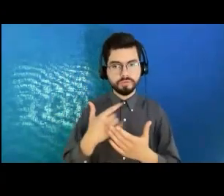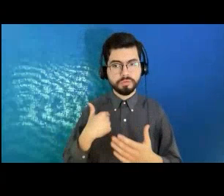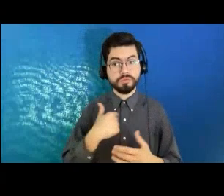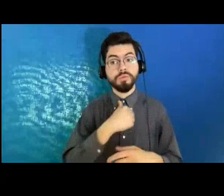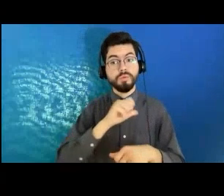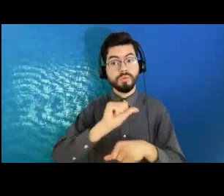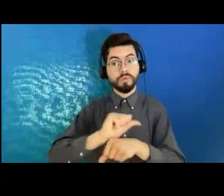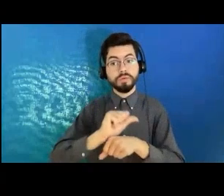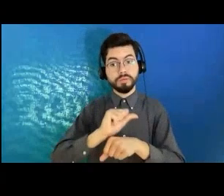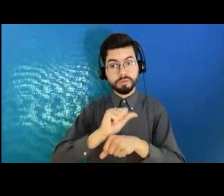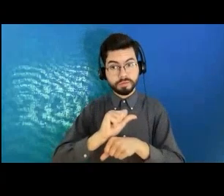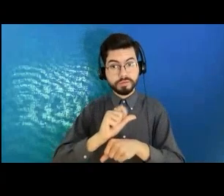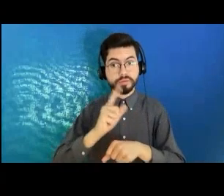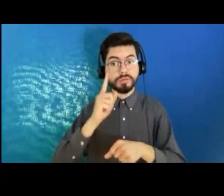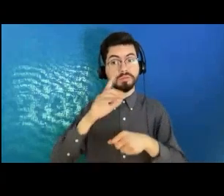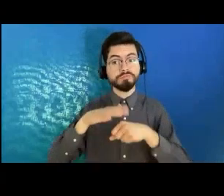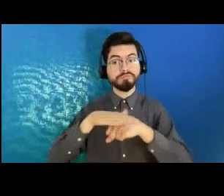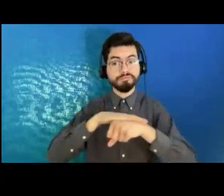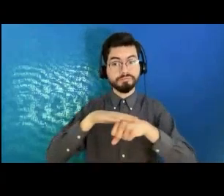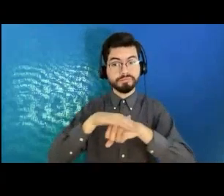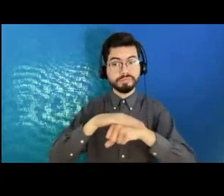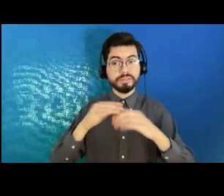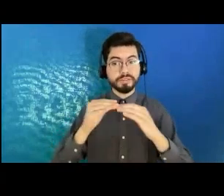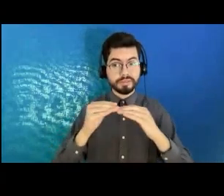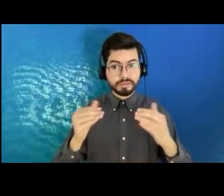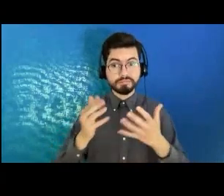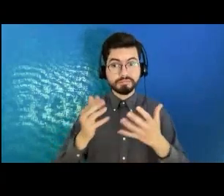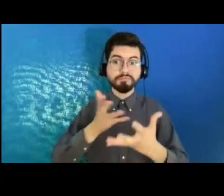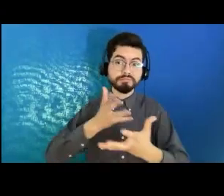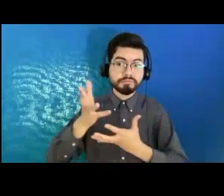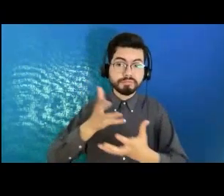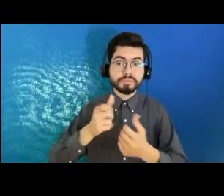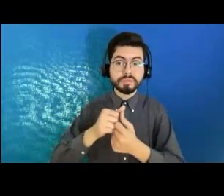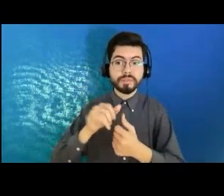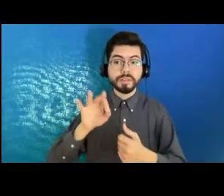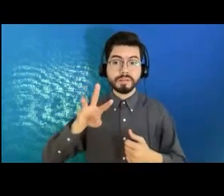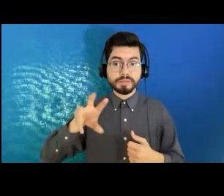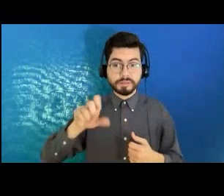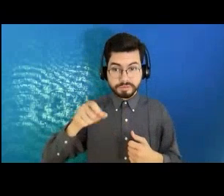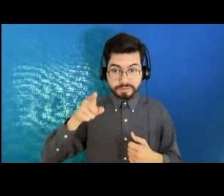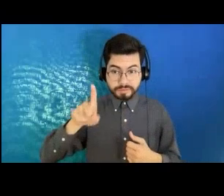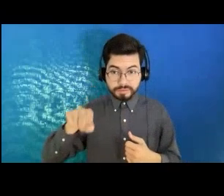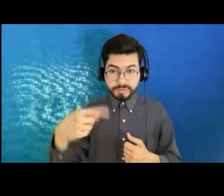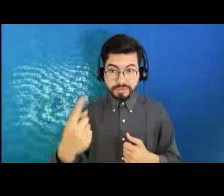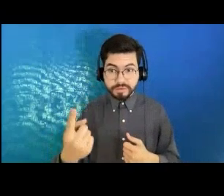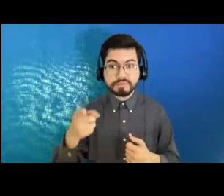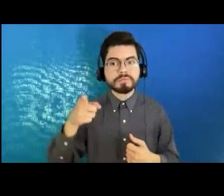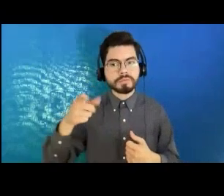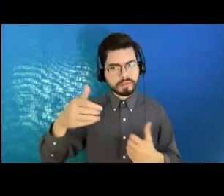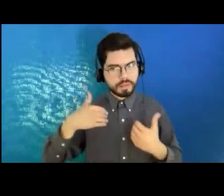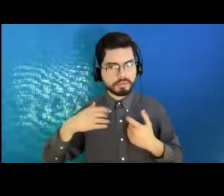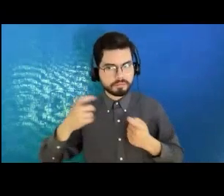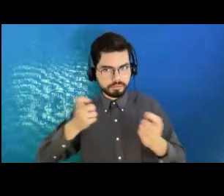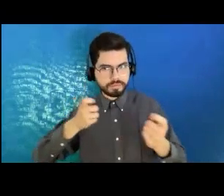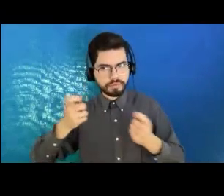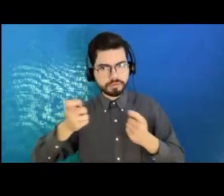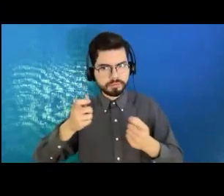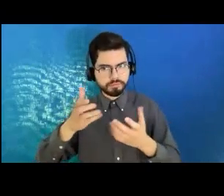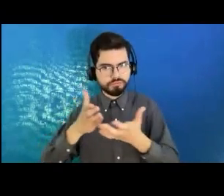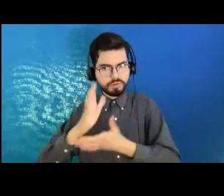higher level in engaging not only with Fish and Wildlife Service, who has management jurisdiction over these